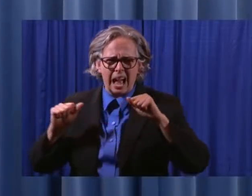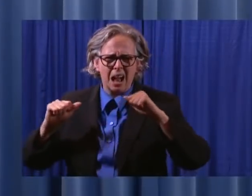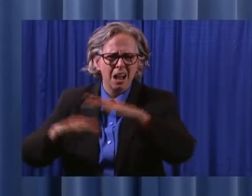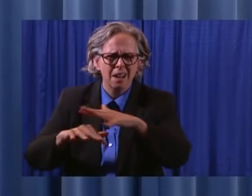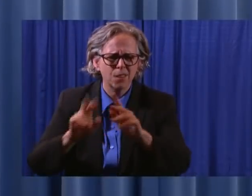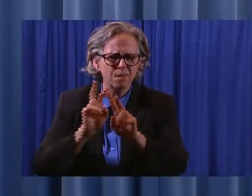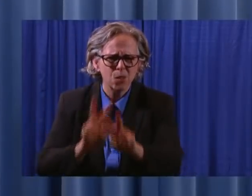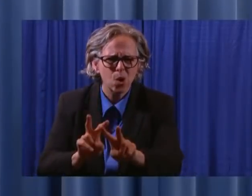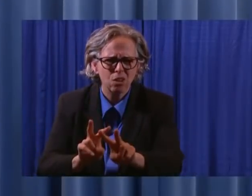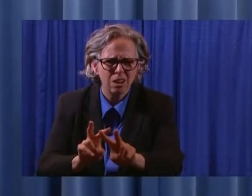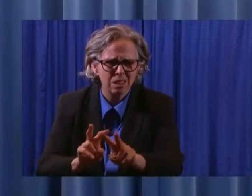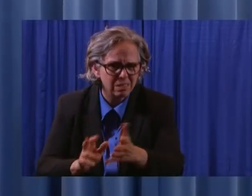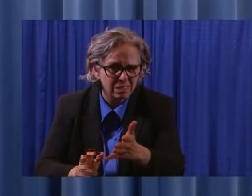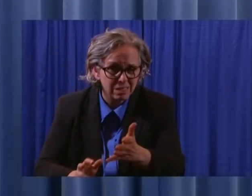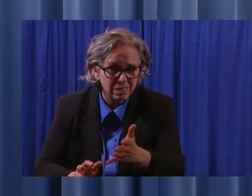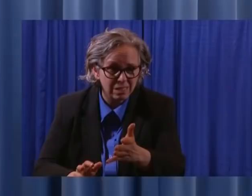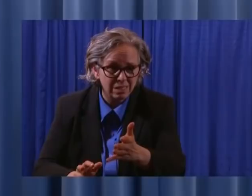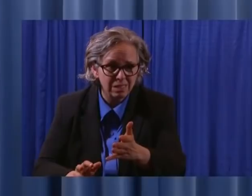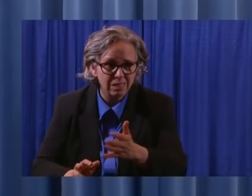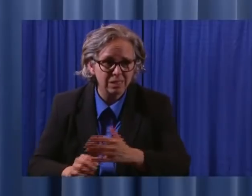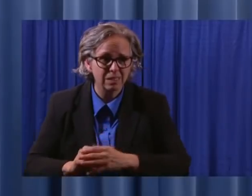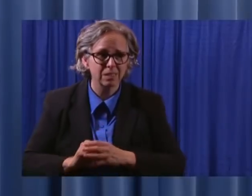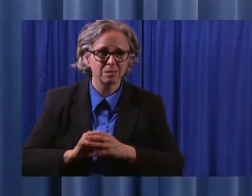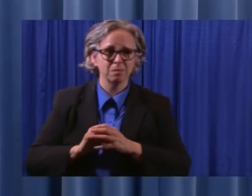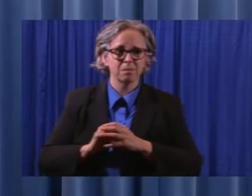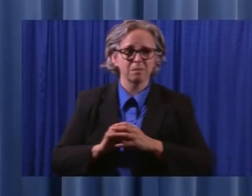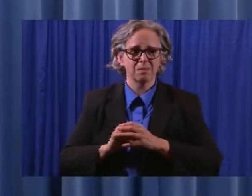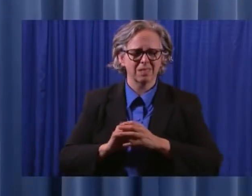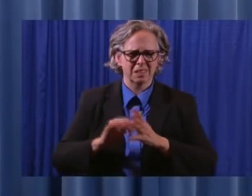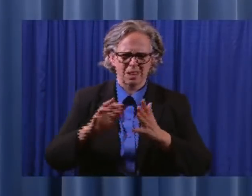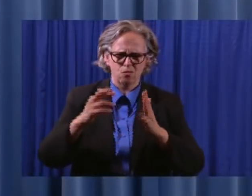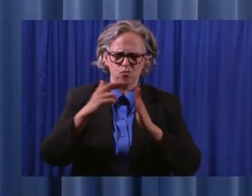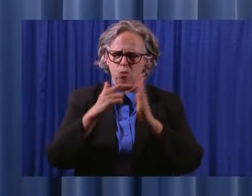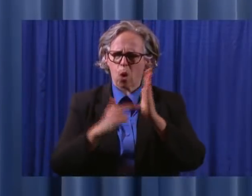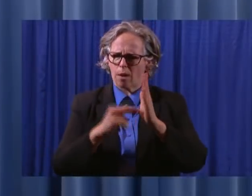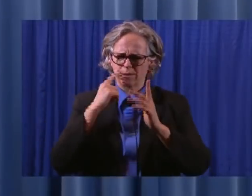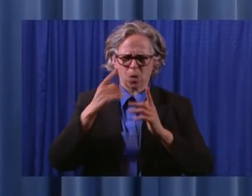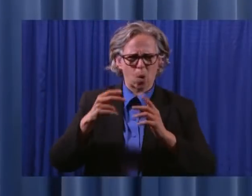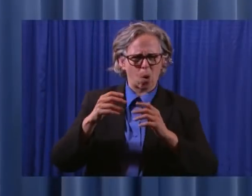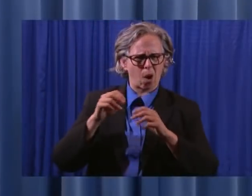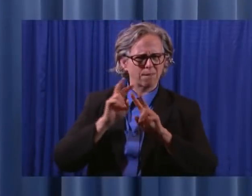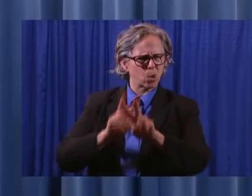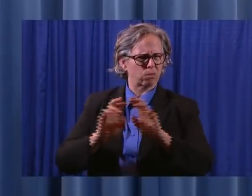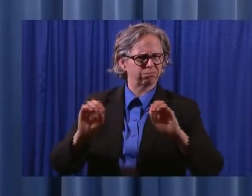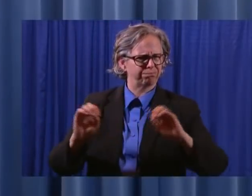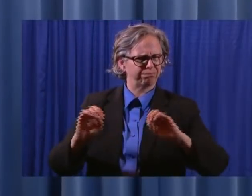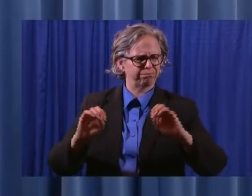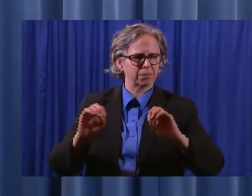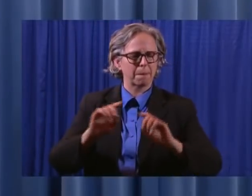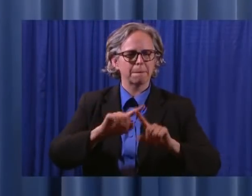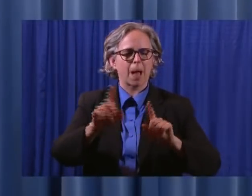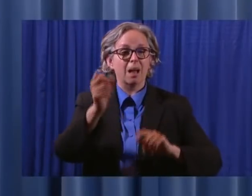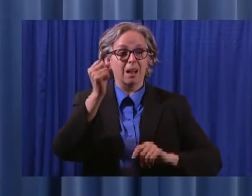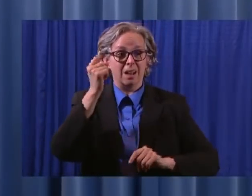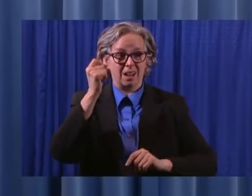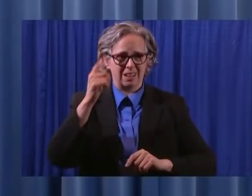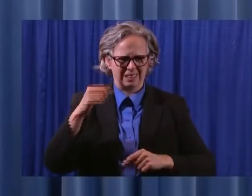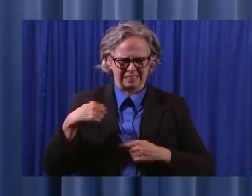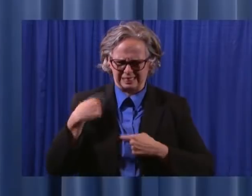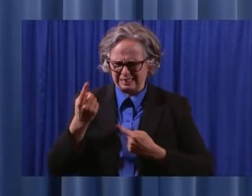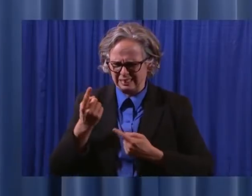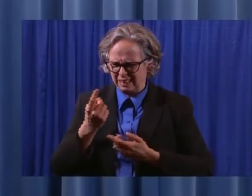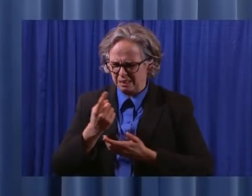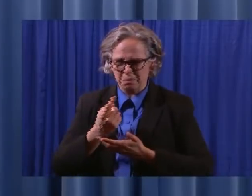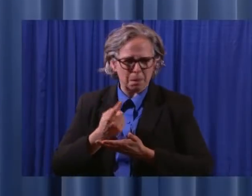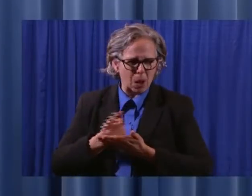that there's any regulations on funerals. Now, we know that within the last week or so, we had a funeral where